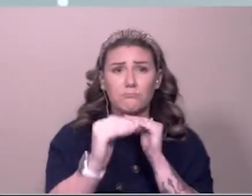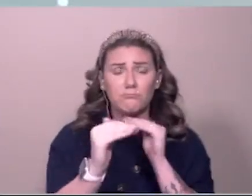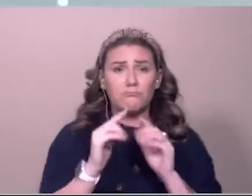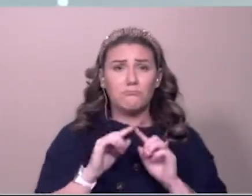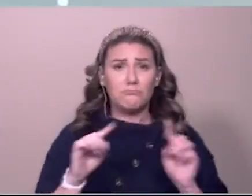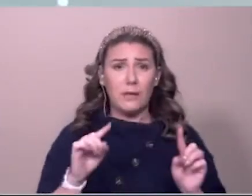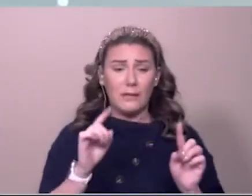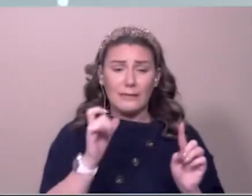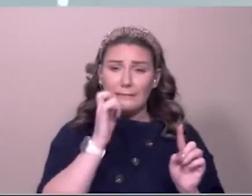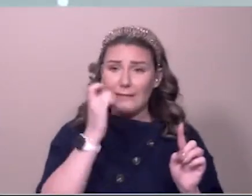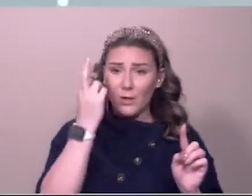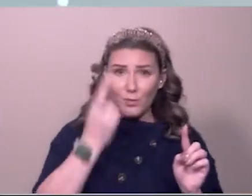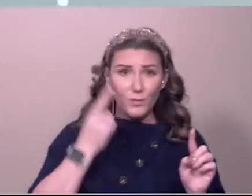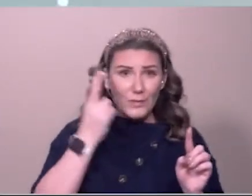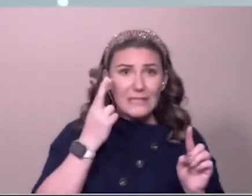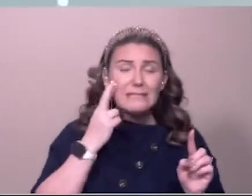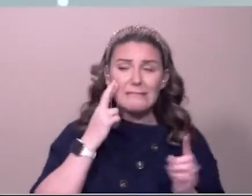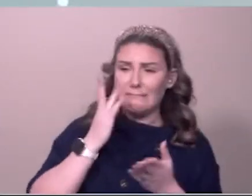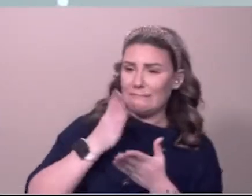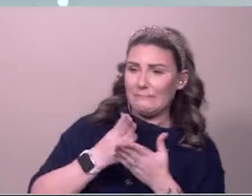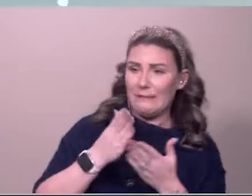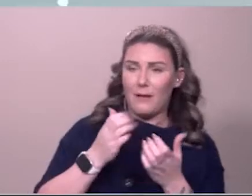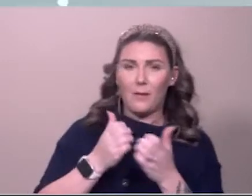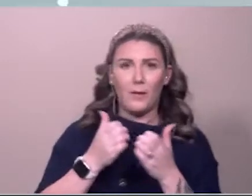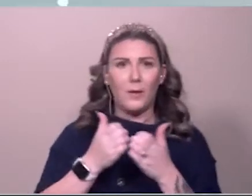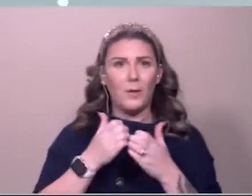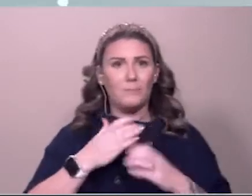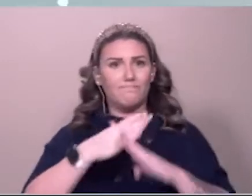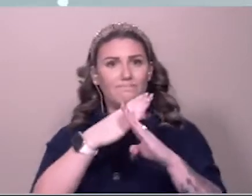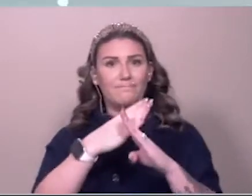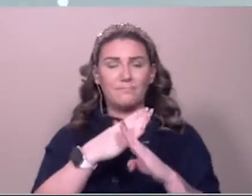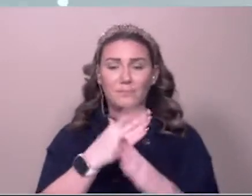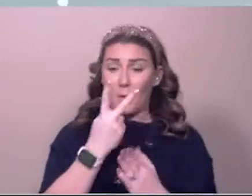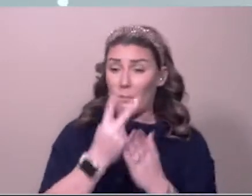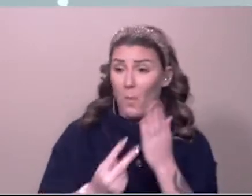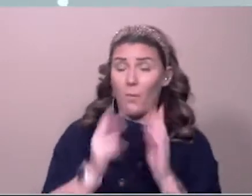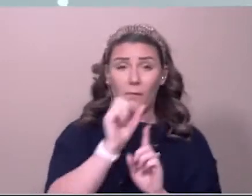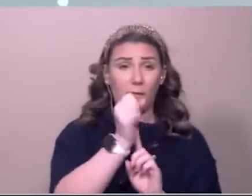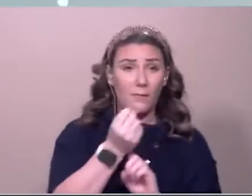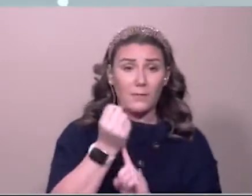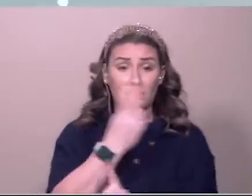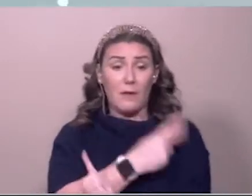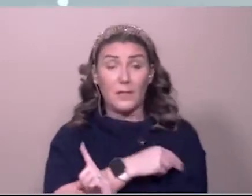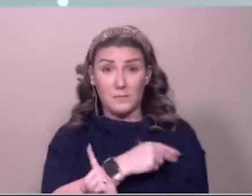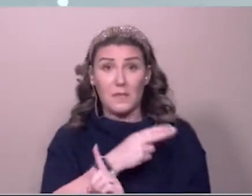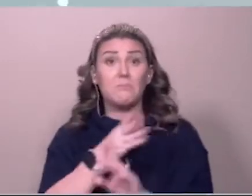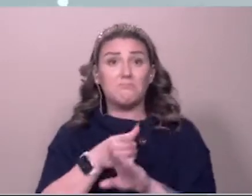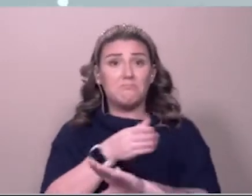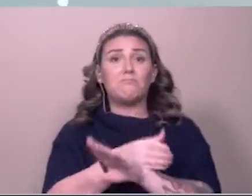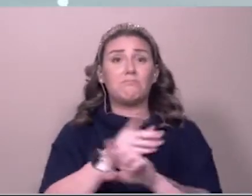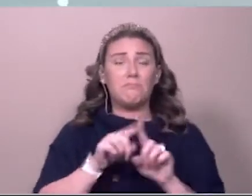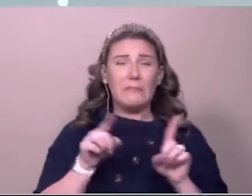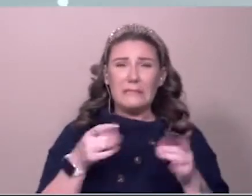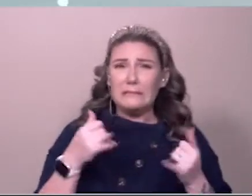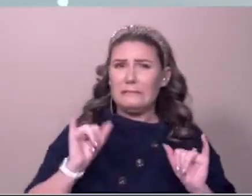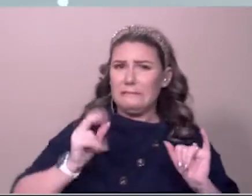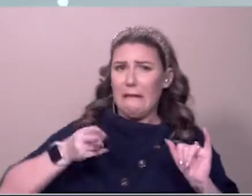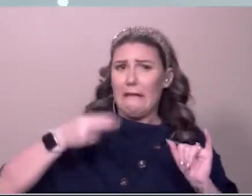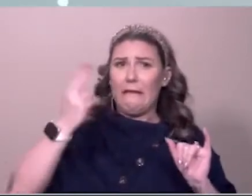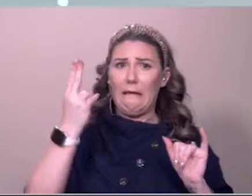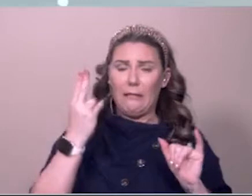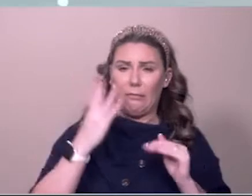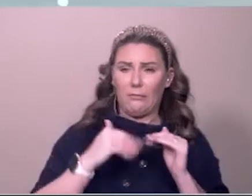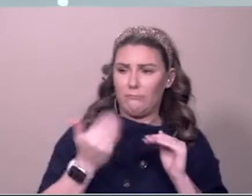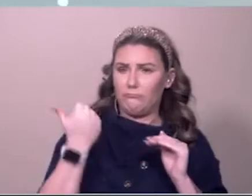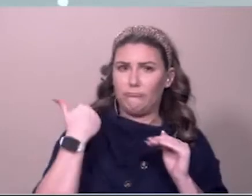no reason to let up on the gas, as both cases and hospitalizations, though better, still remain higher than any other